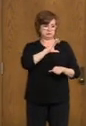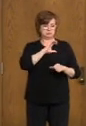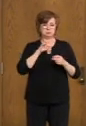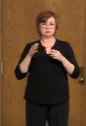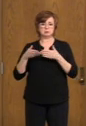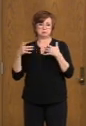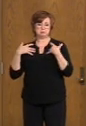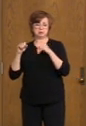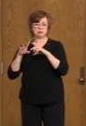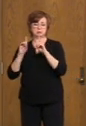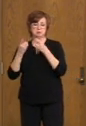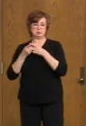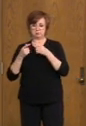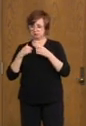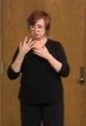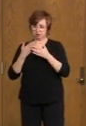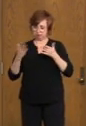to